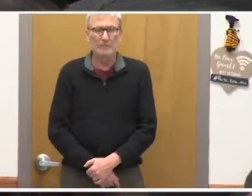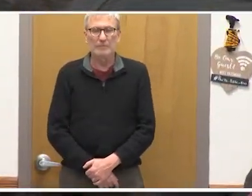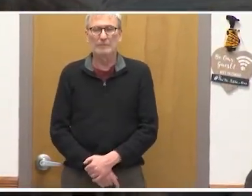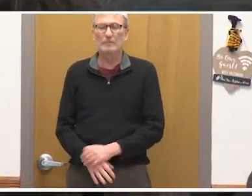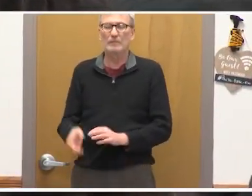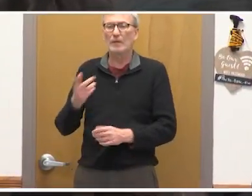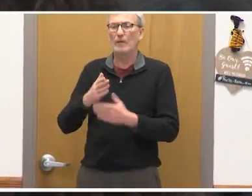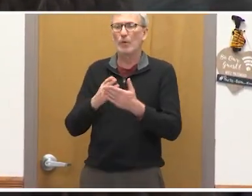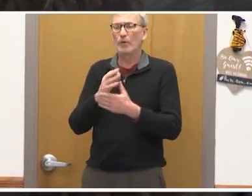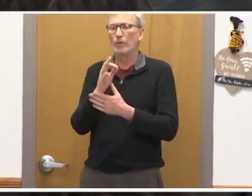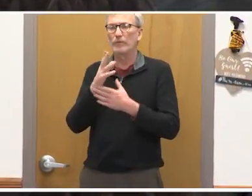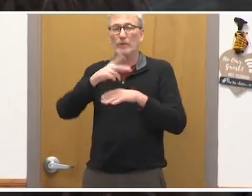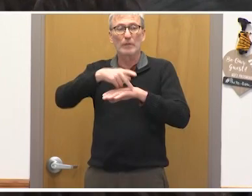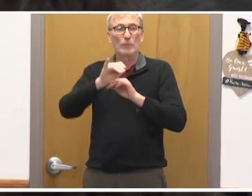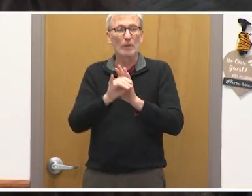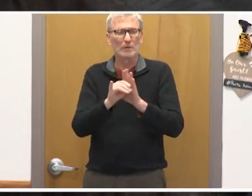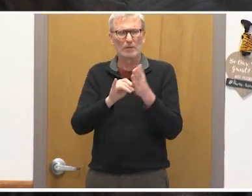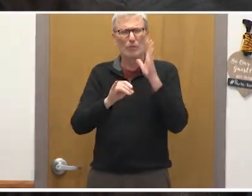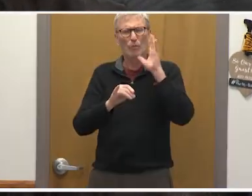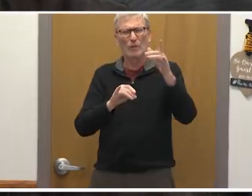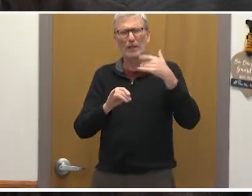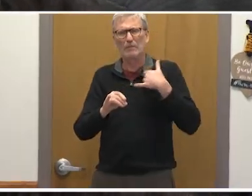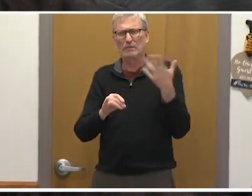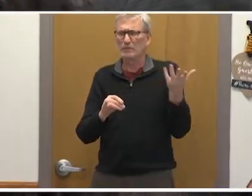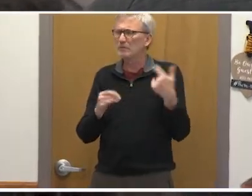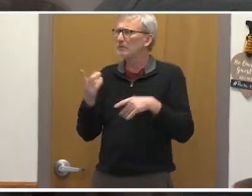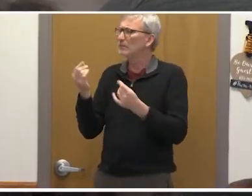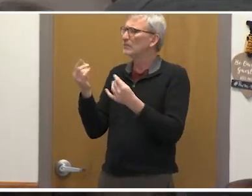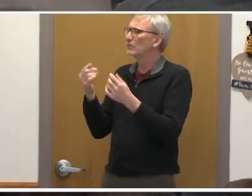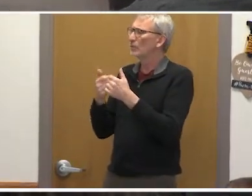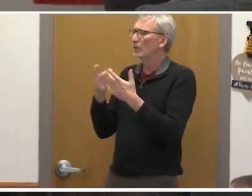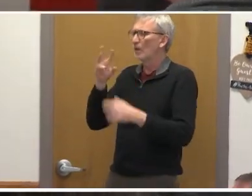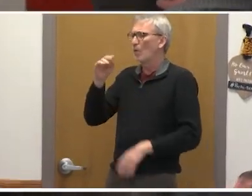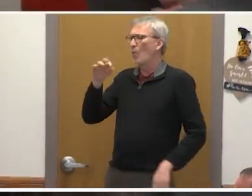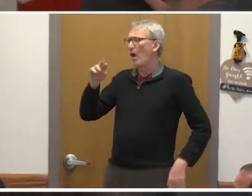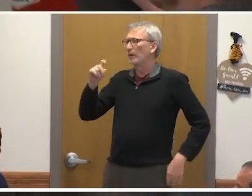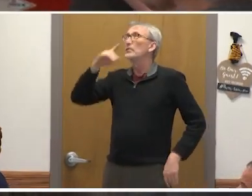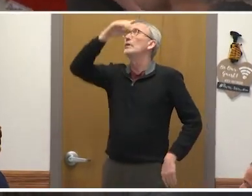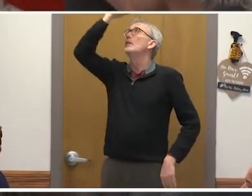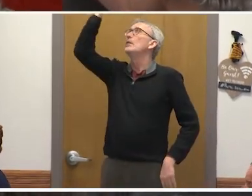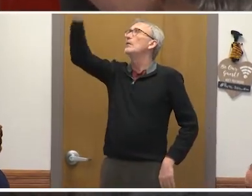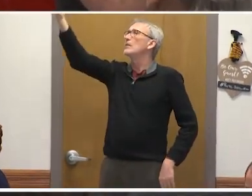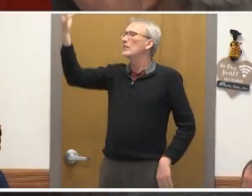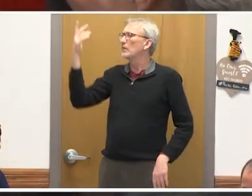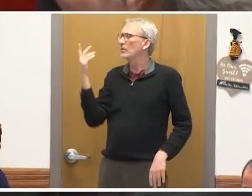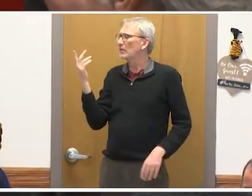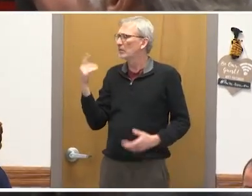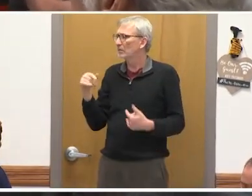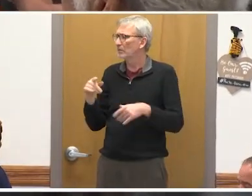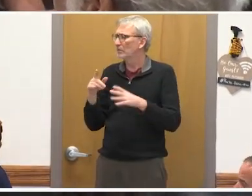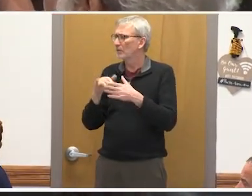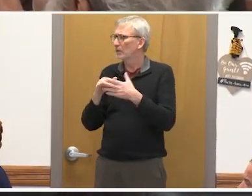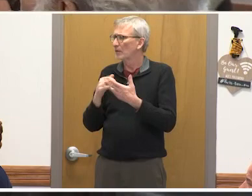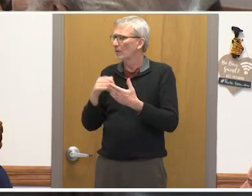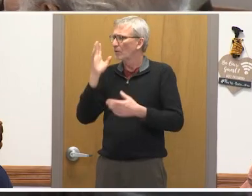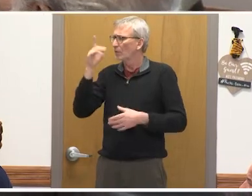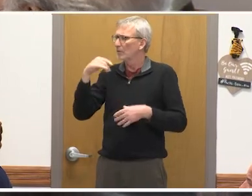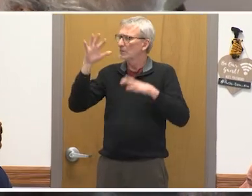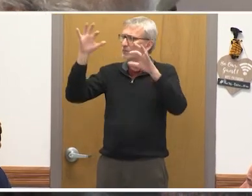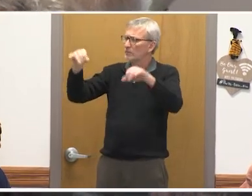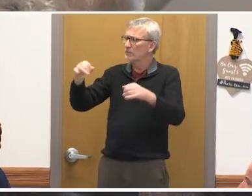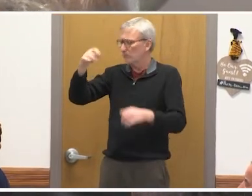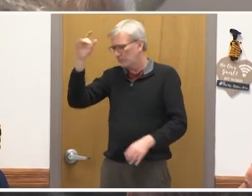As a part of the project, what are they going to do with the wires at some of the existing intersections? Are those going to